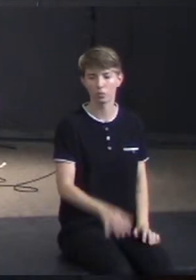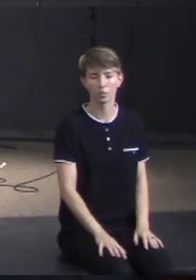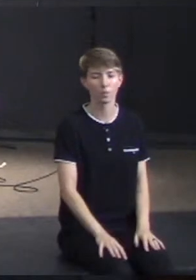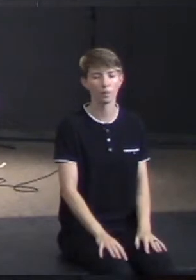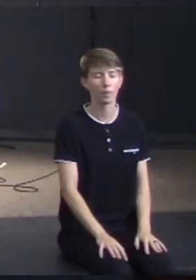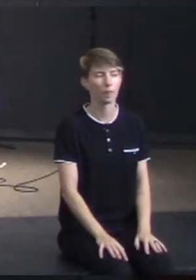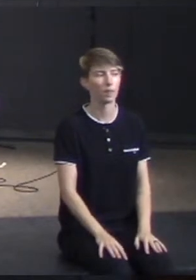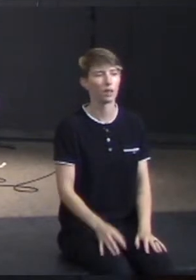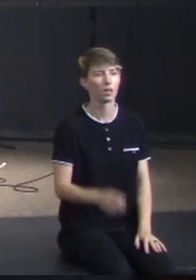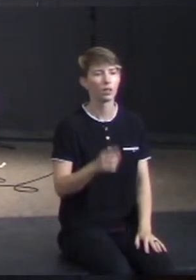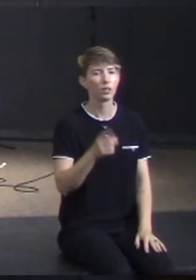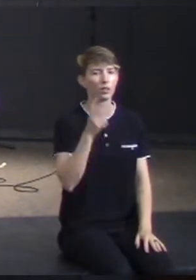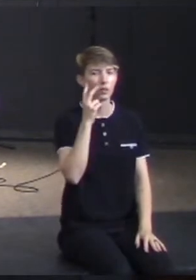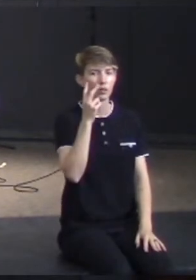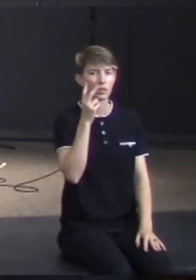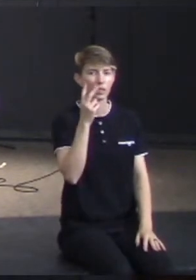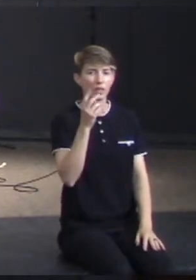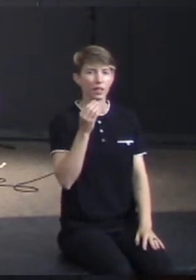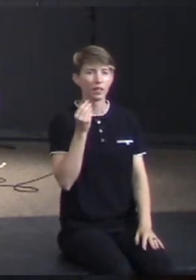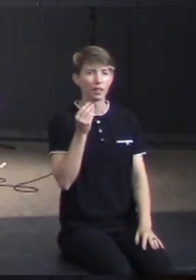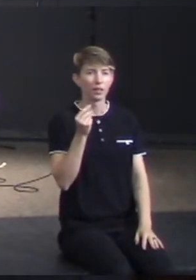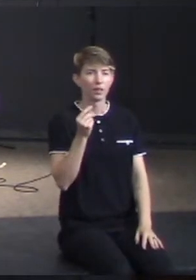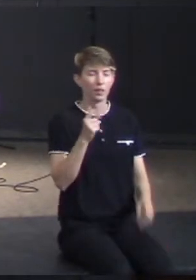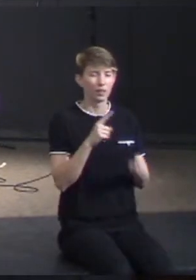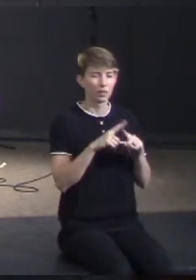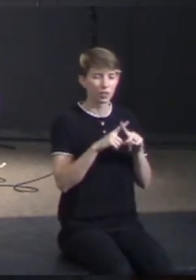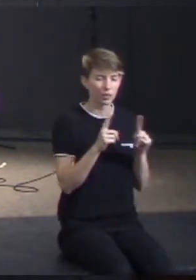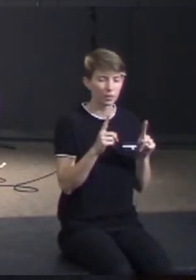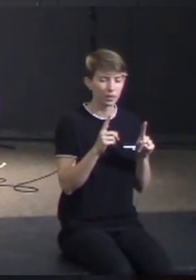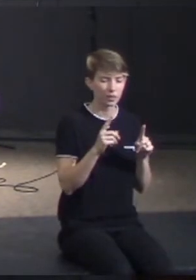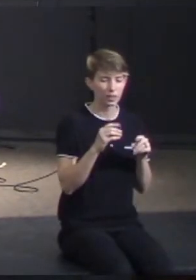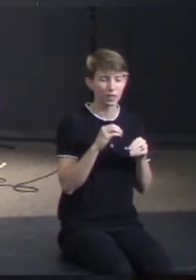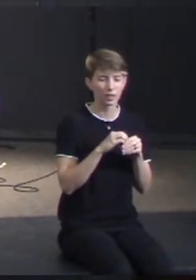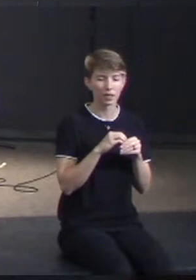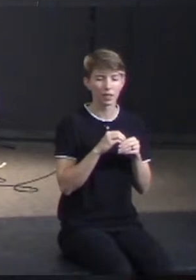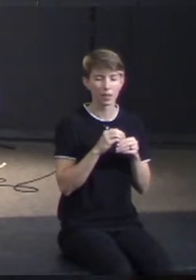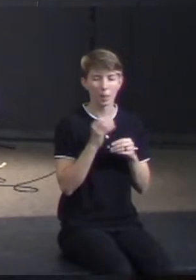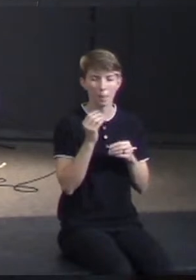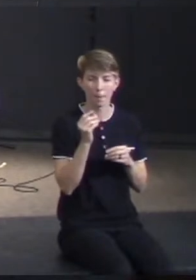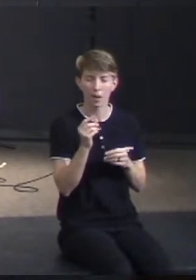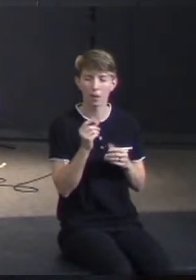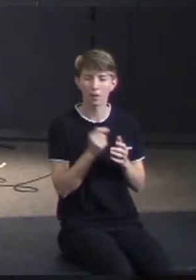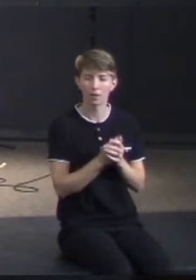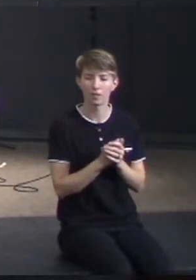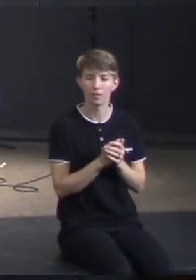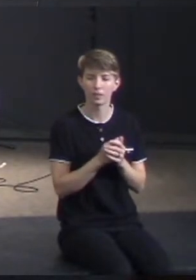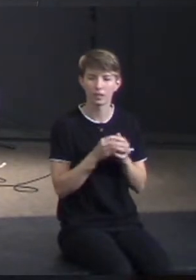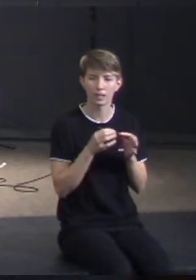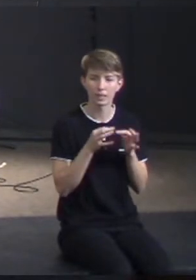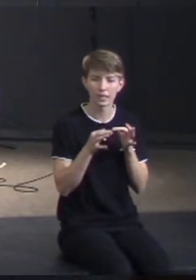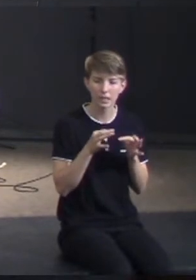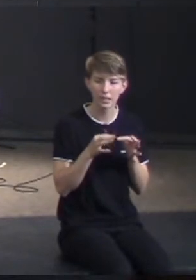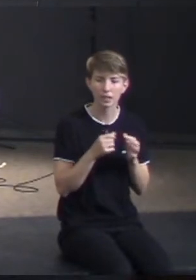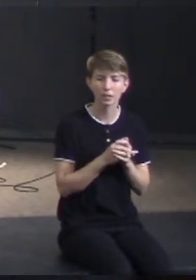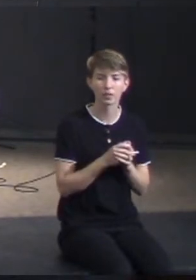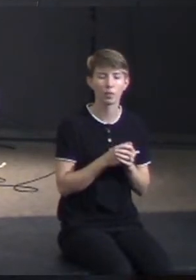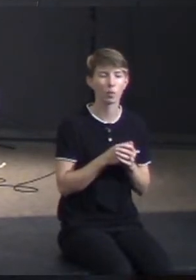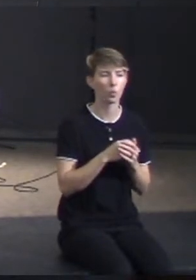Do you see a little discrepancy in the amount of detail from one subject to the other?